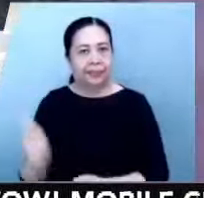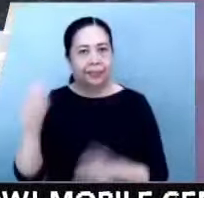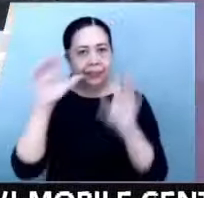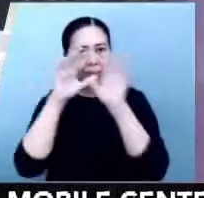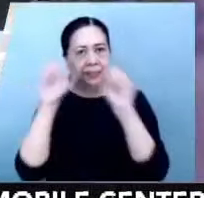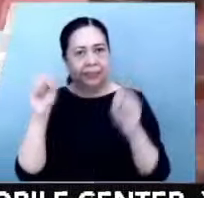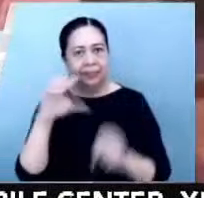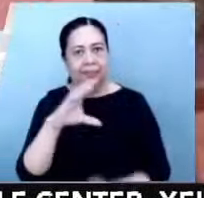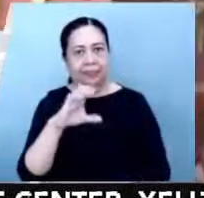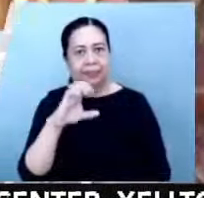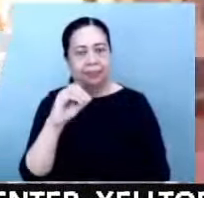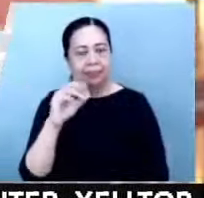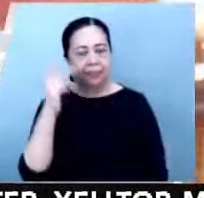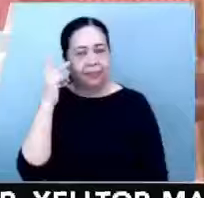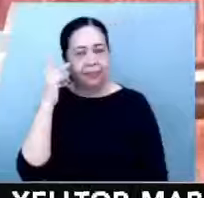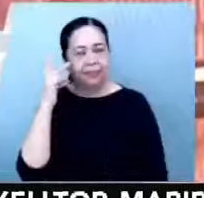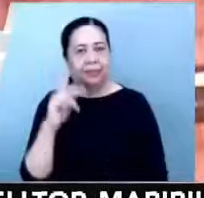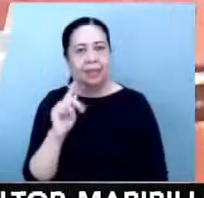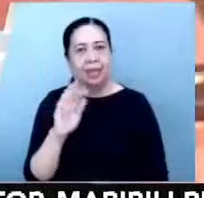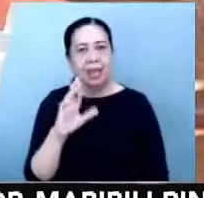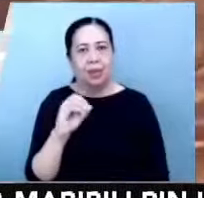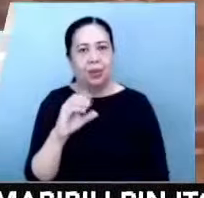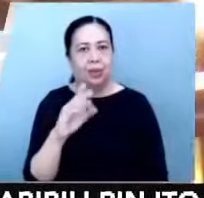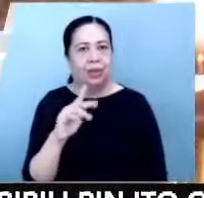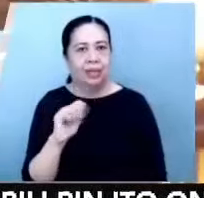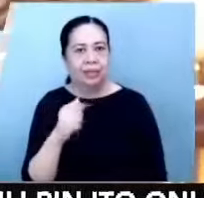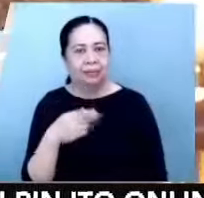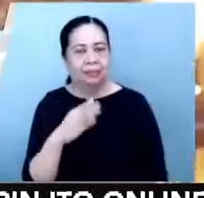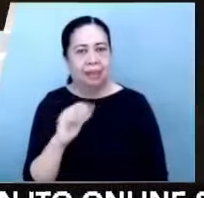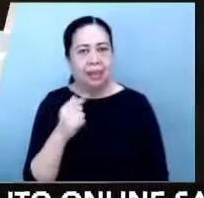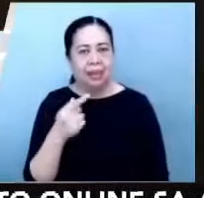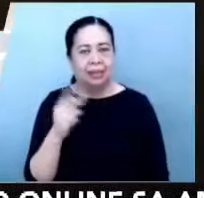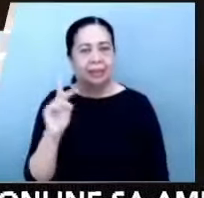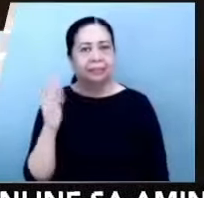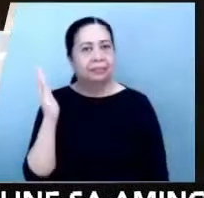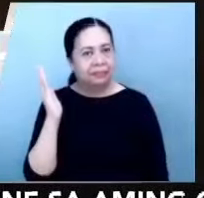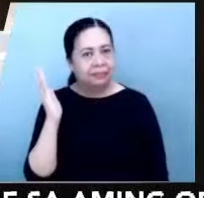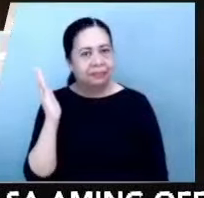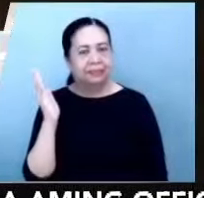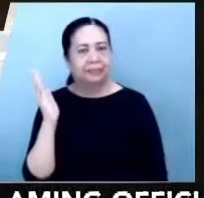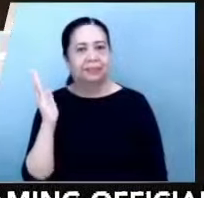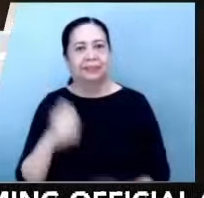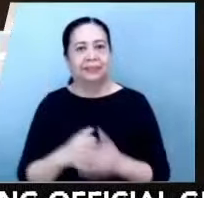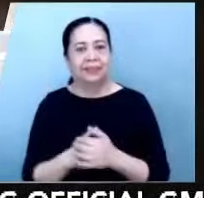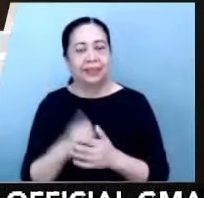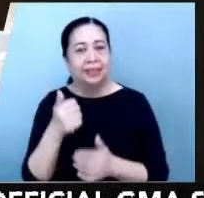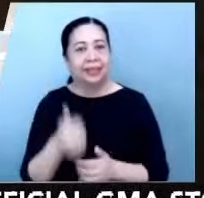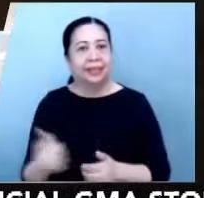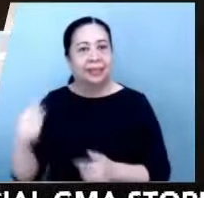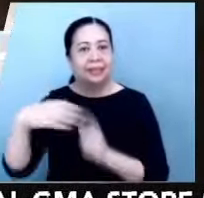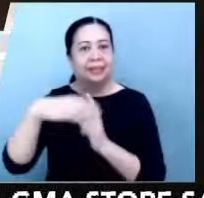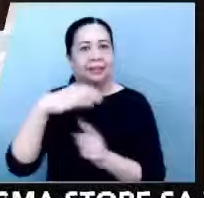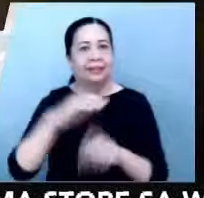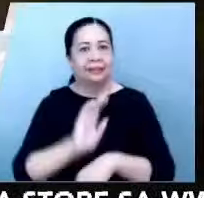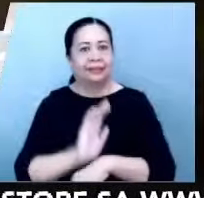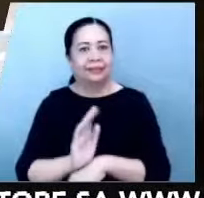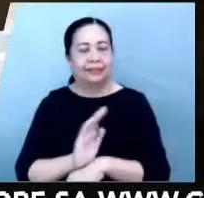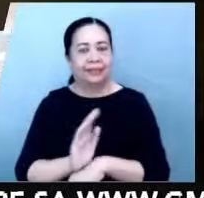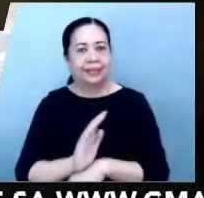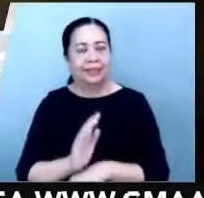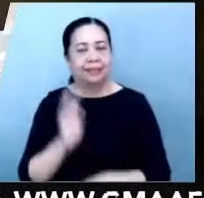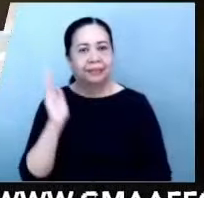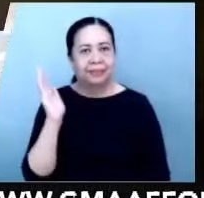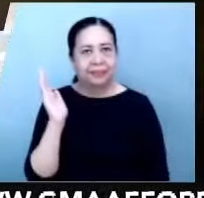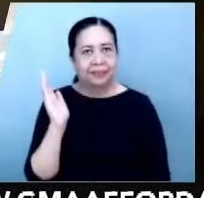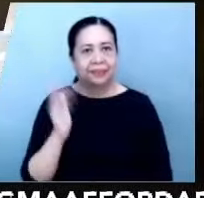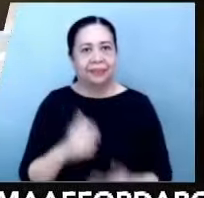Carlo Katigba, COO for Broadcast Corey Vidanes, Head of ABS-CBN Films Chris Gasman, at